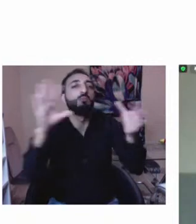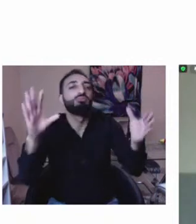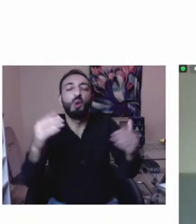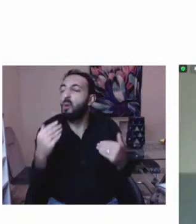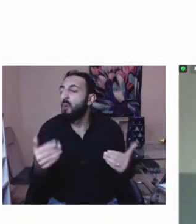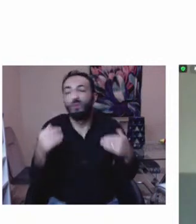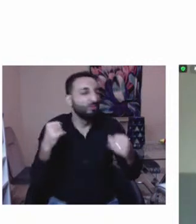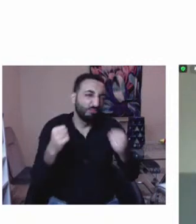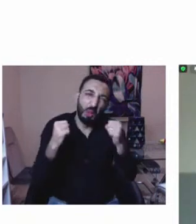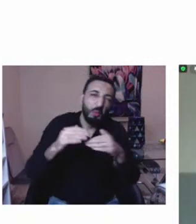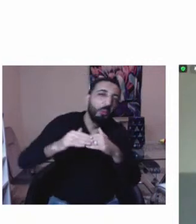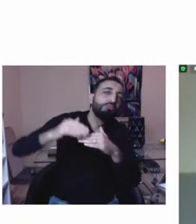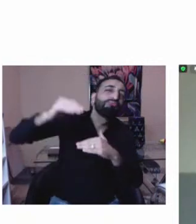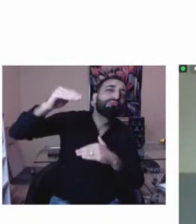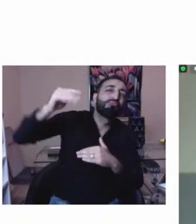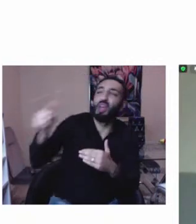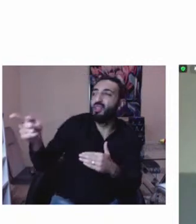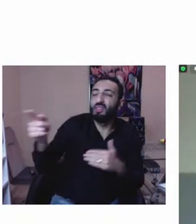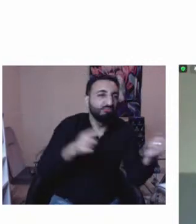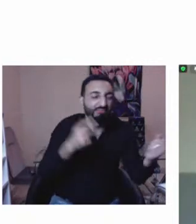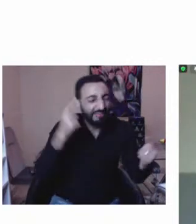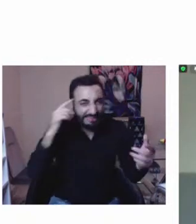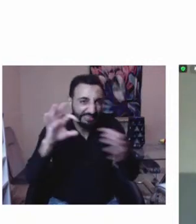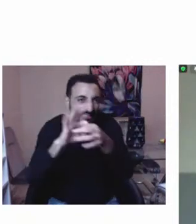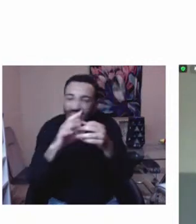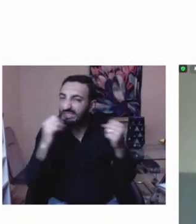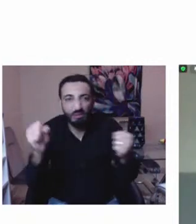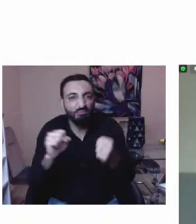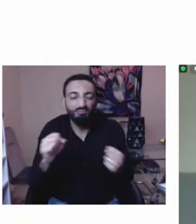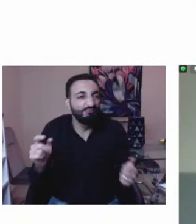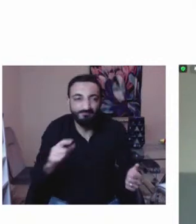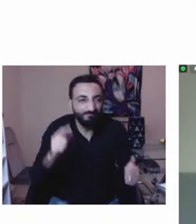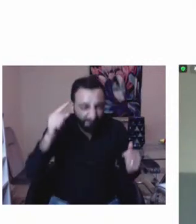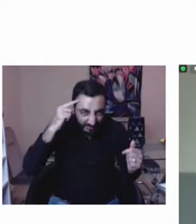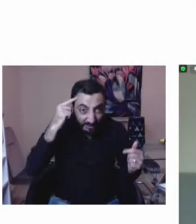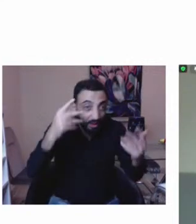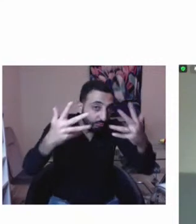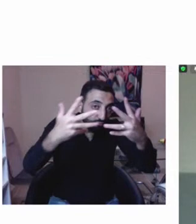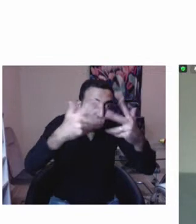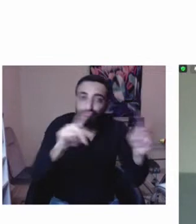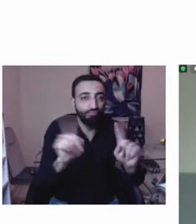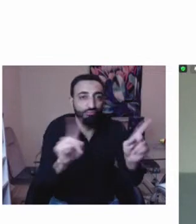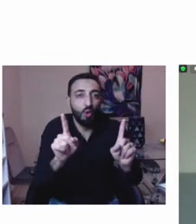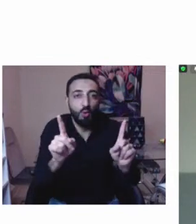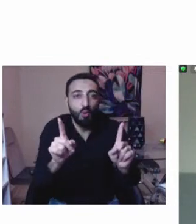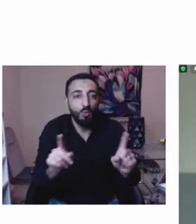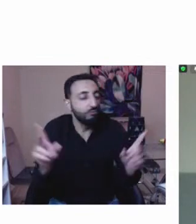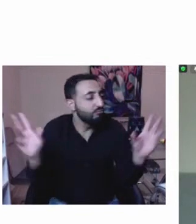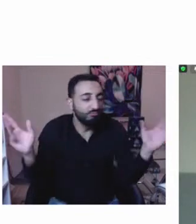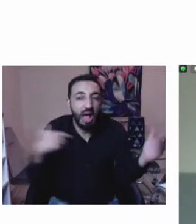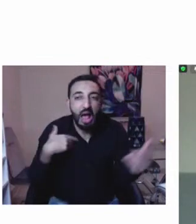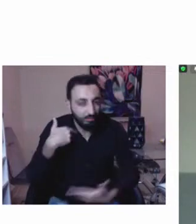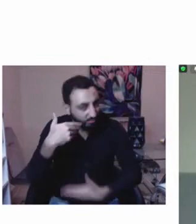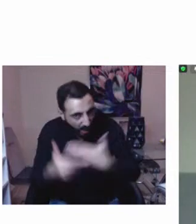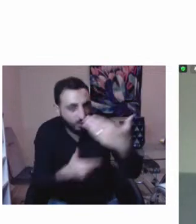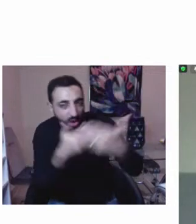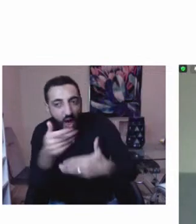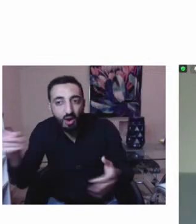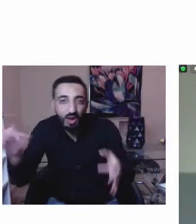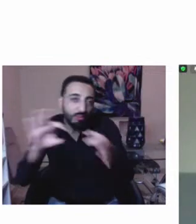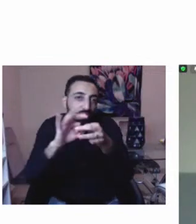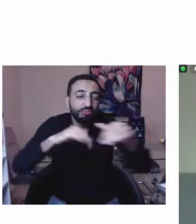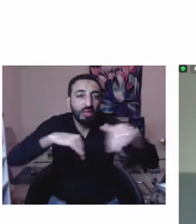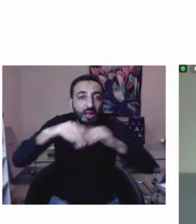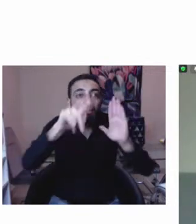or negative impact. But the youth, it knows it. Finally, I would like to say that it is time to